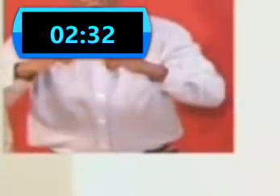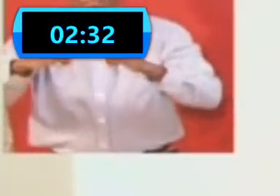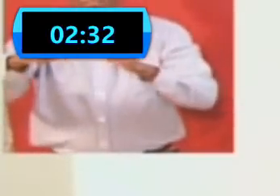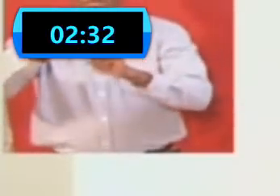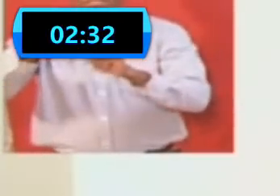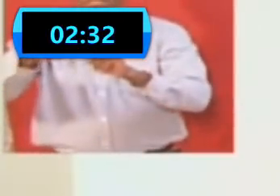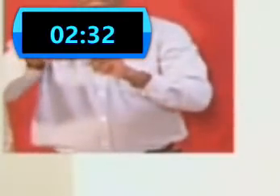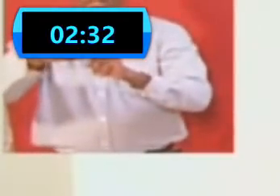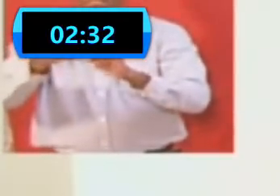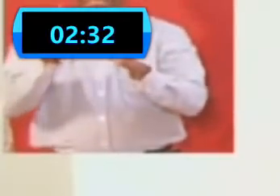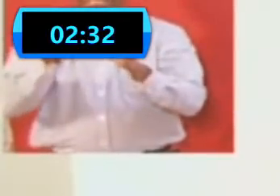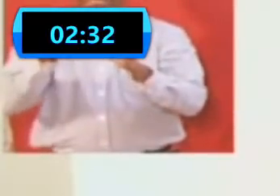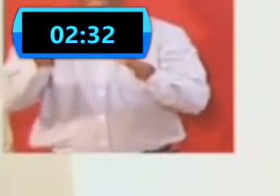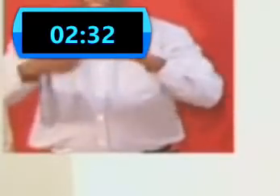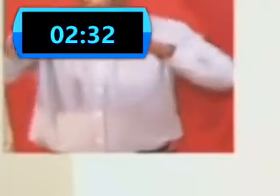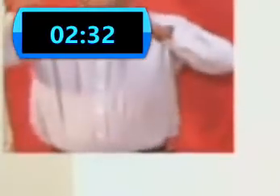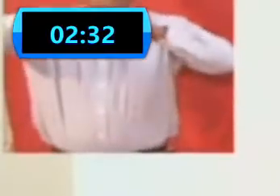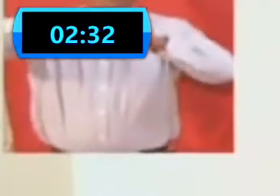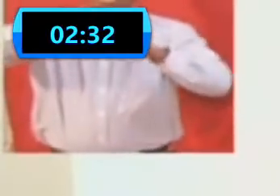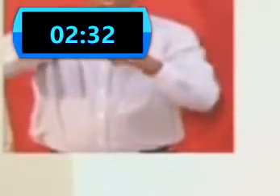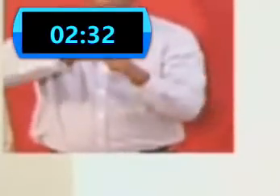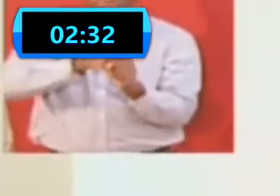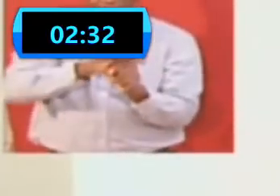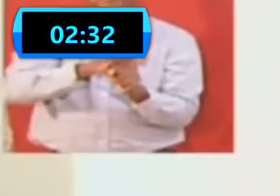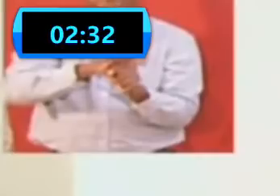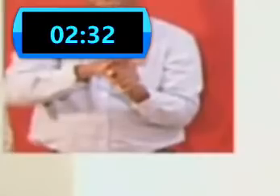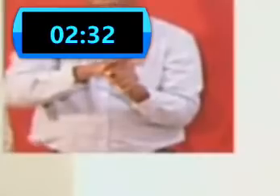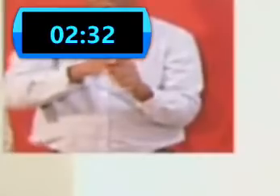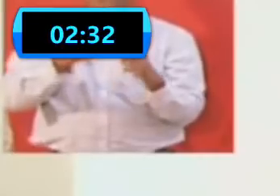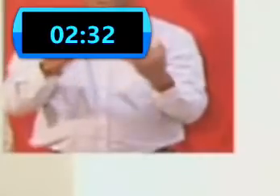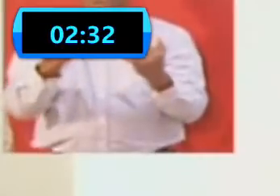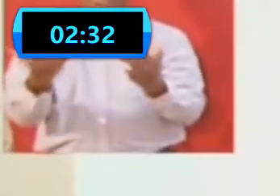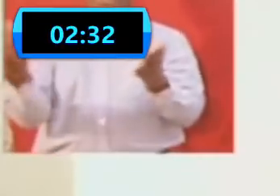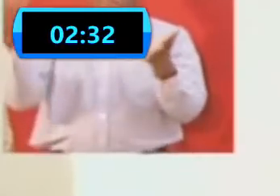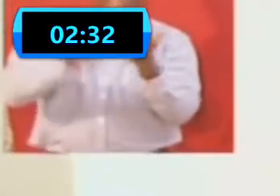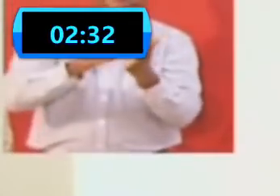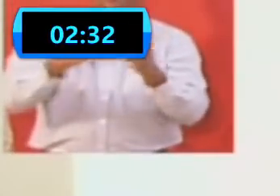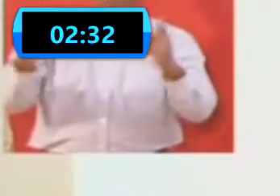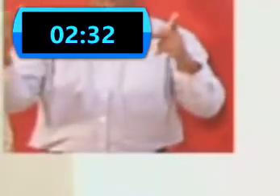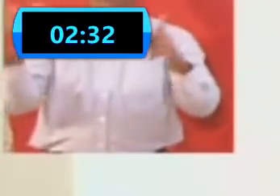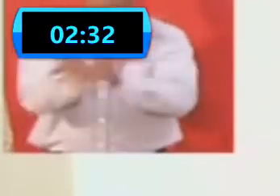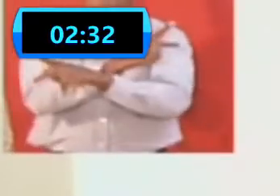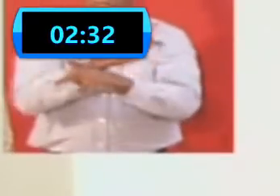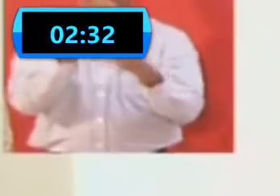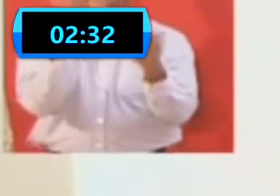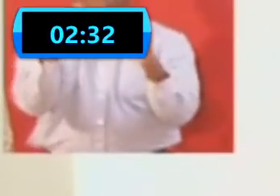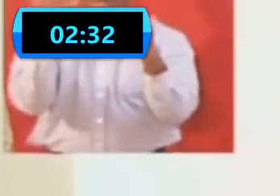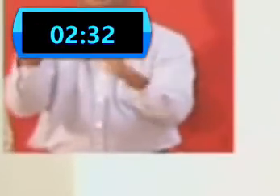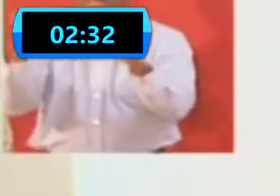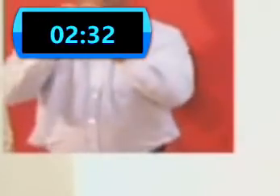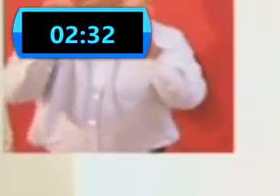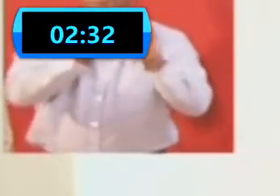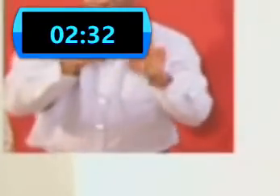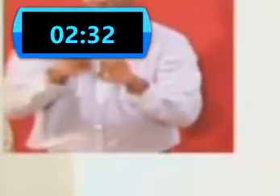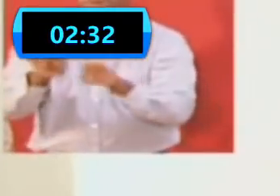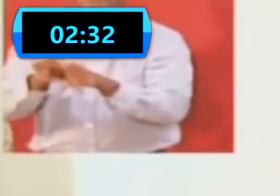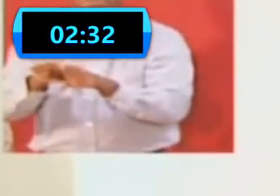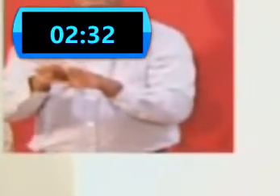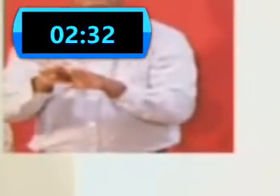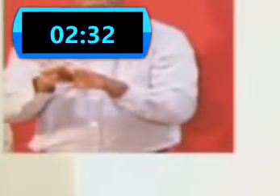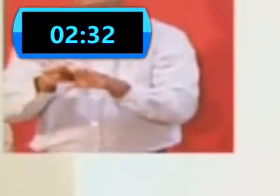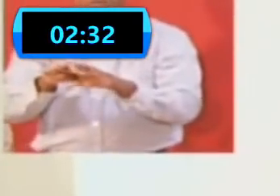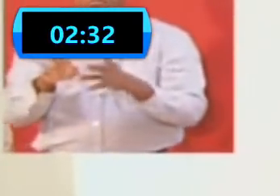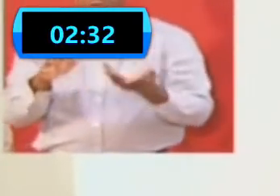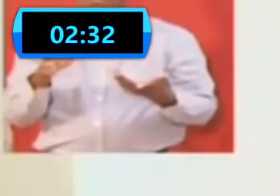down and go into even more drastic closures. And only today, or was it yesterday,